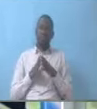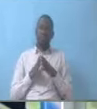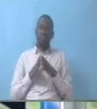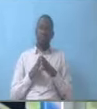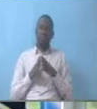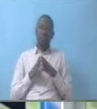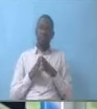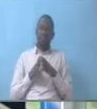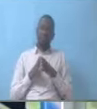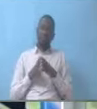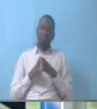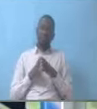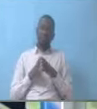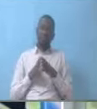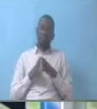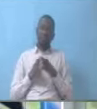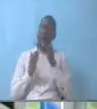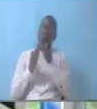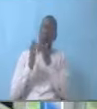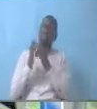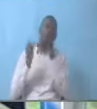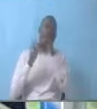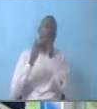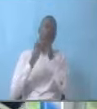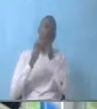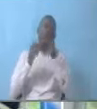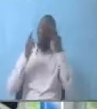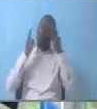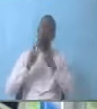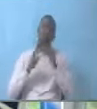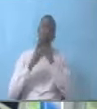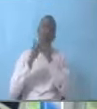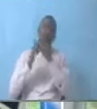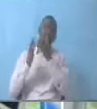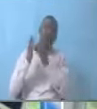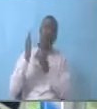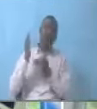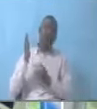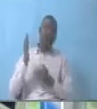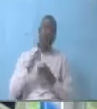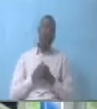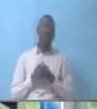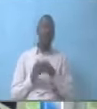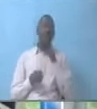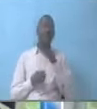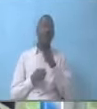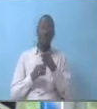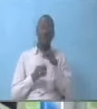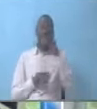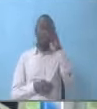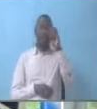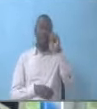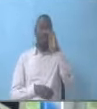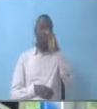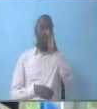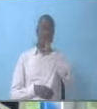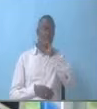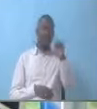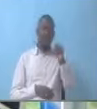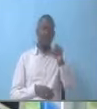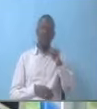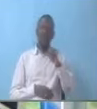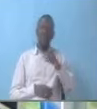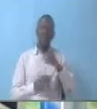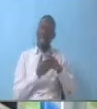prohibition, quo warranto injunction or declaration. This decree oust every form of protection